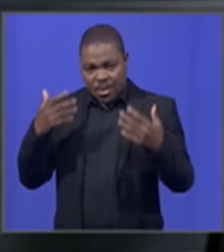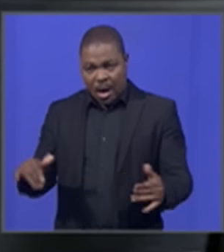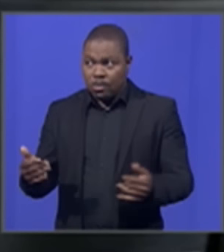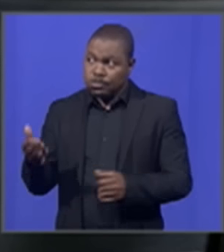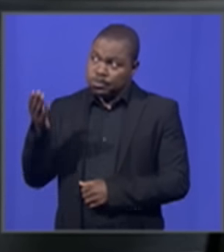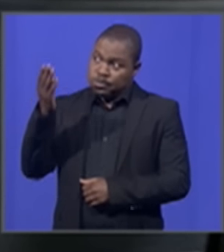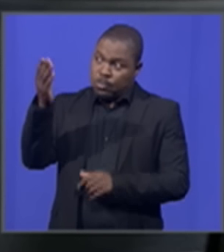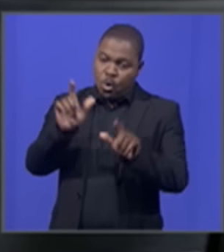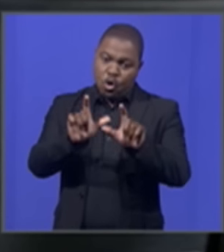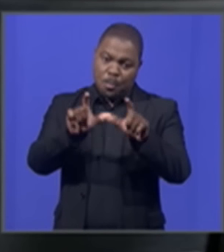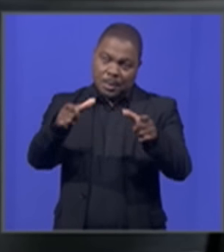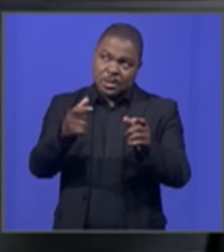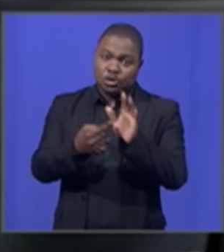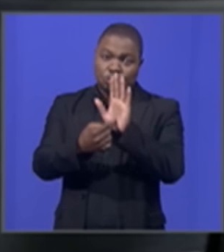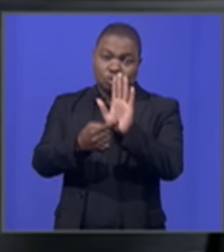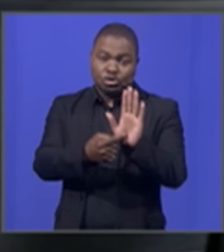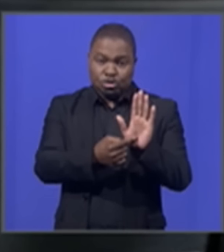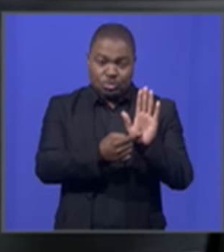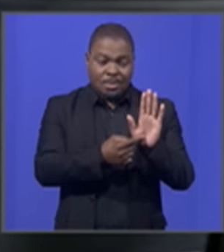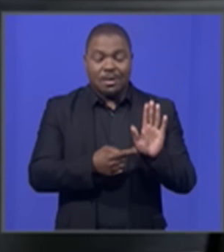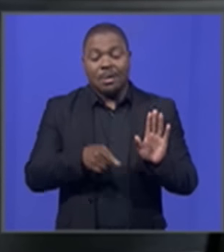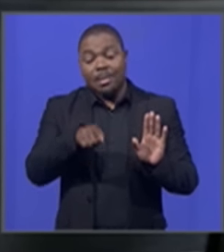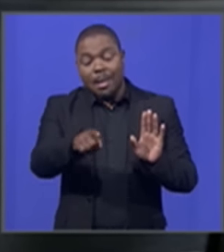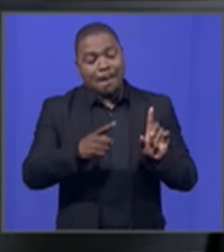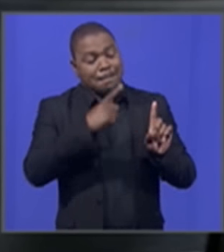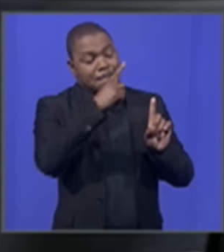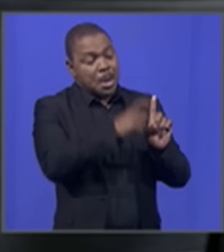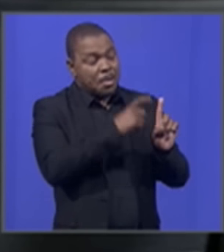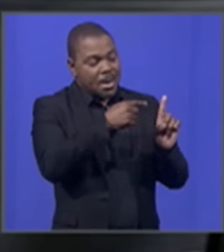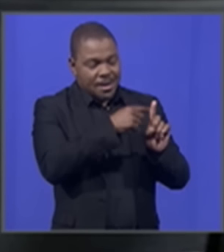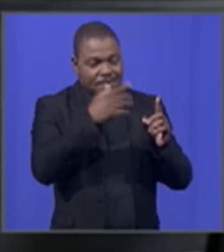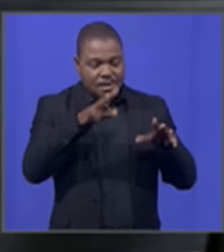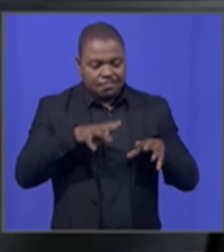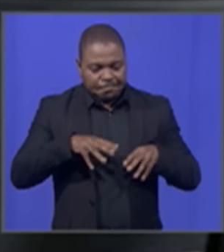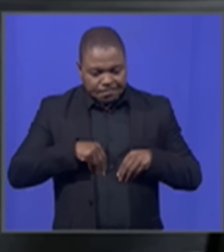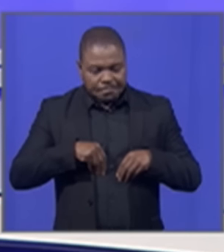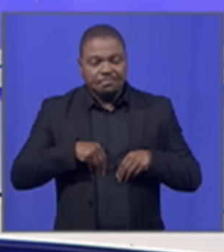in the commission. She's being grilled about them. She has considered.